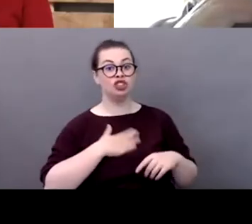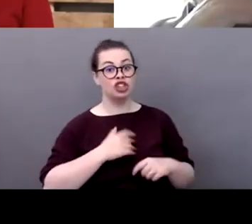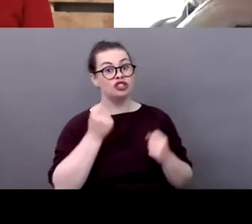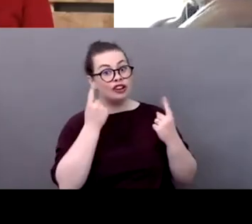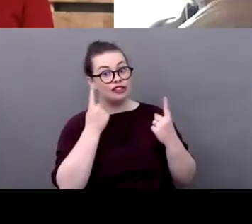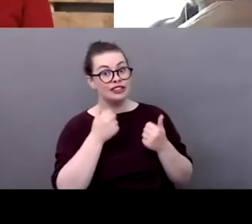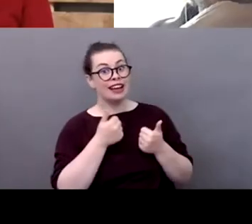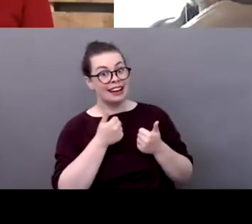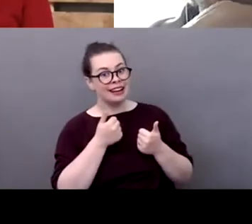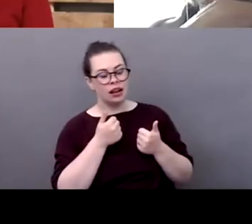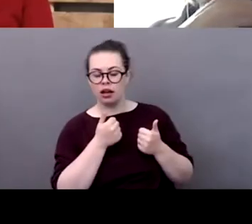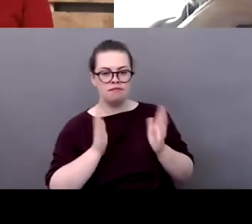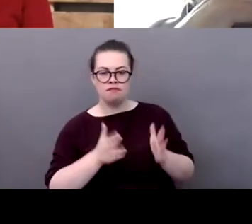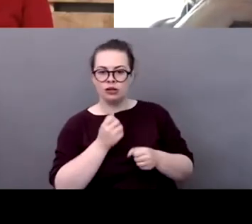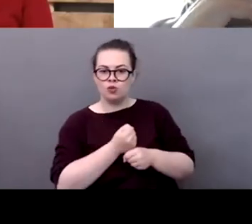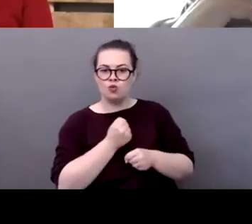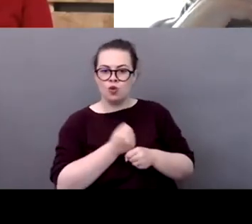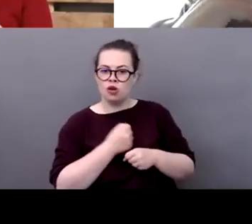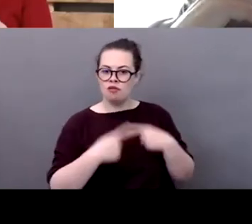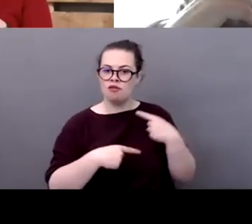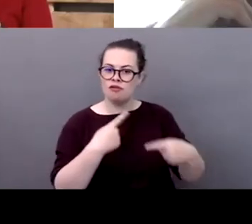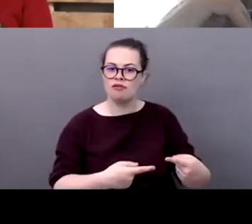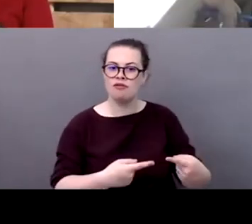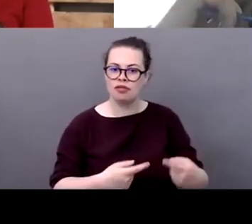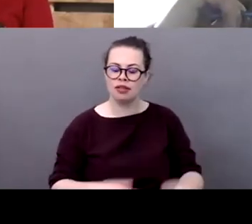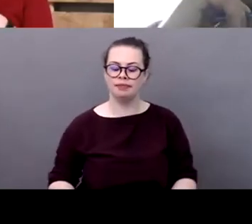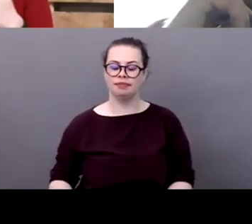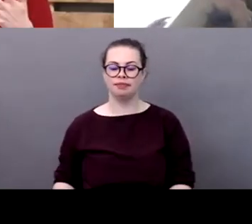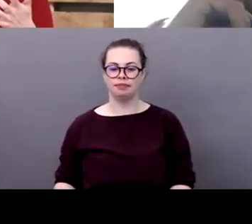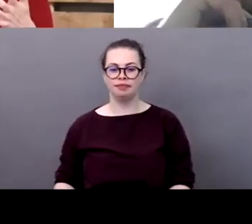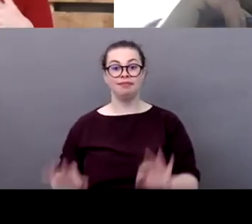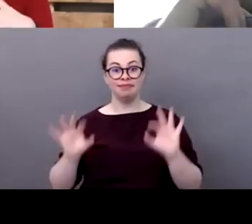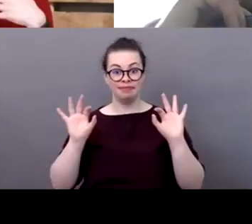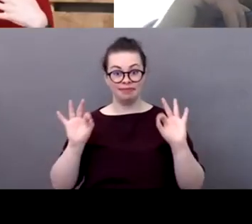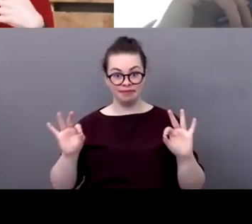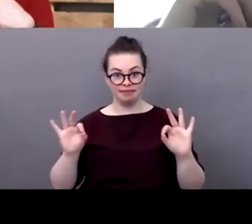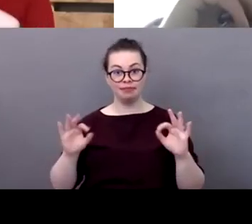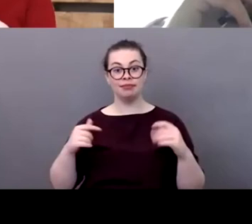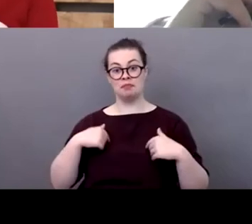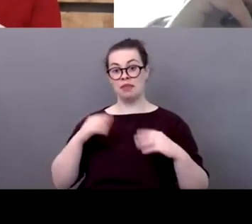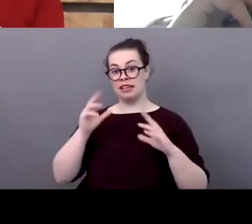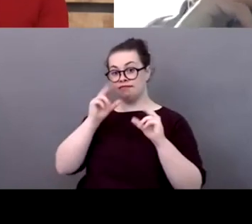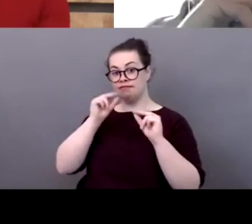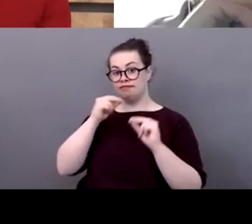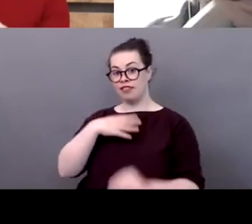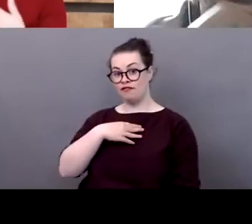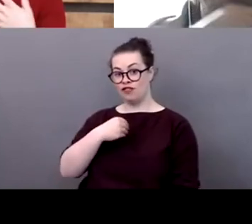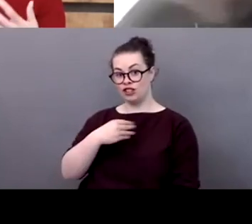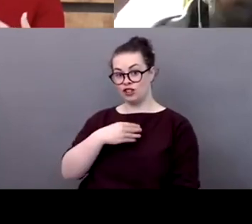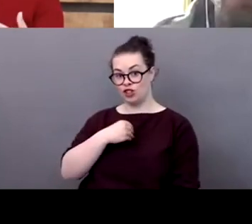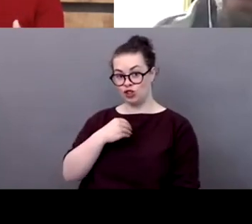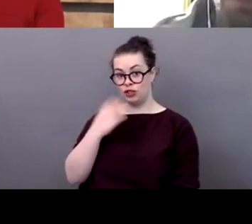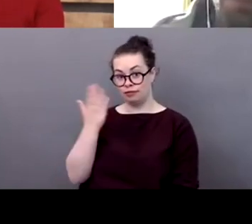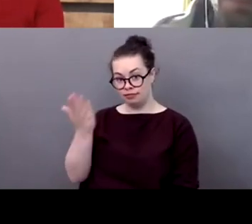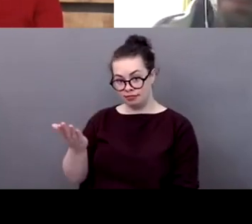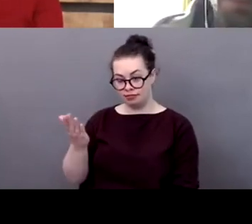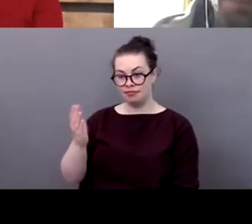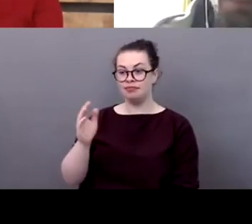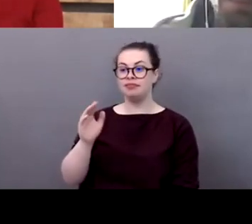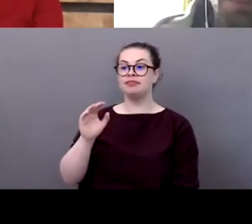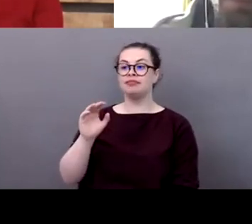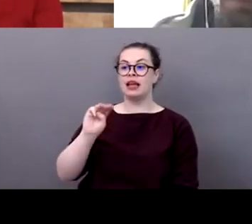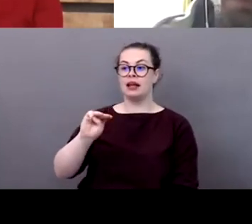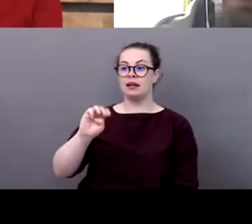Switching back to French, Monsieur le député, est-ce qu'on peut s'appuyer sur, alors au-delà des